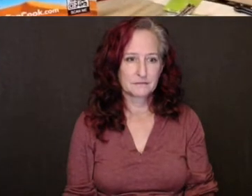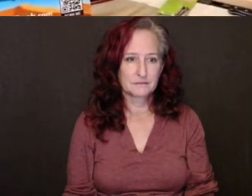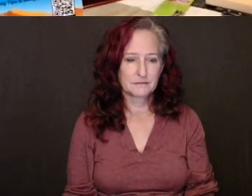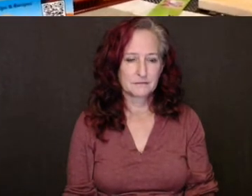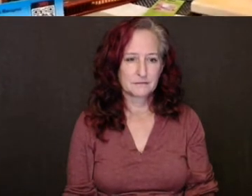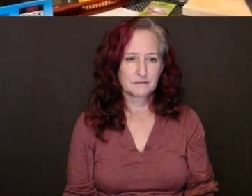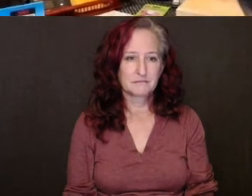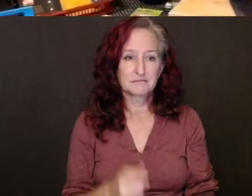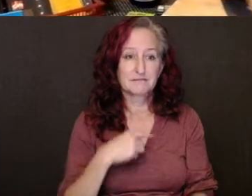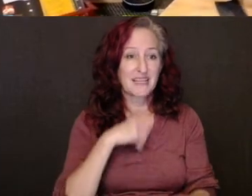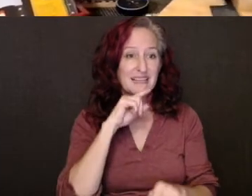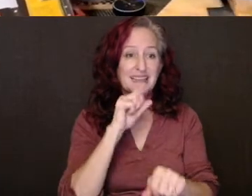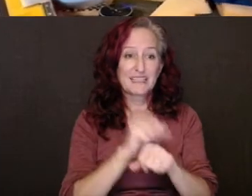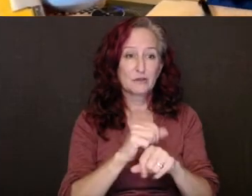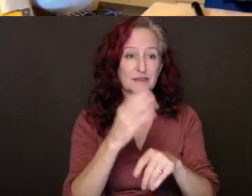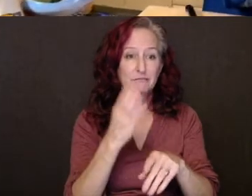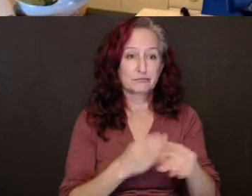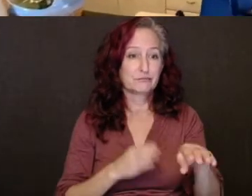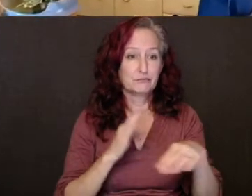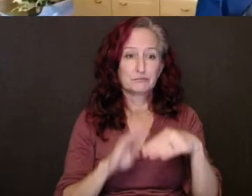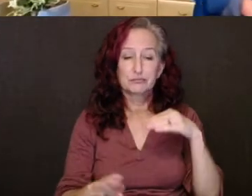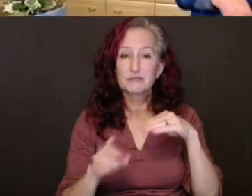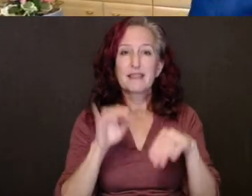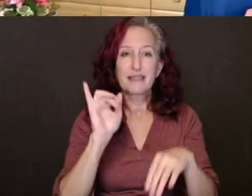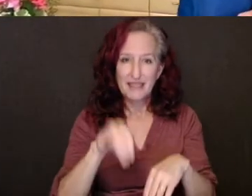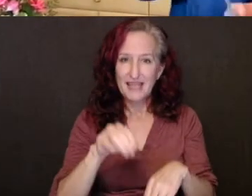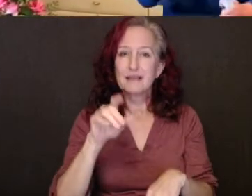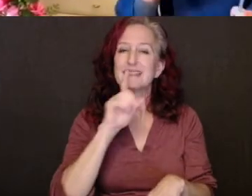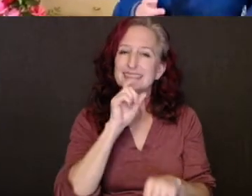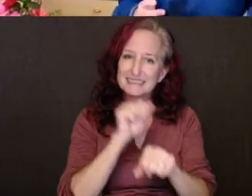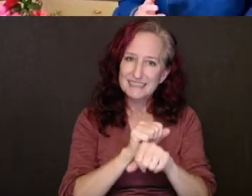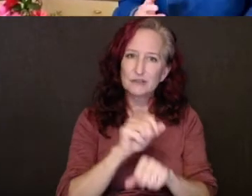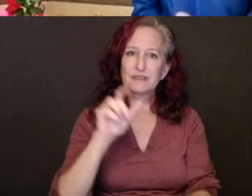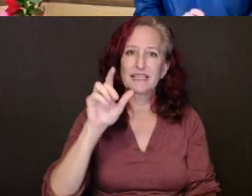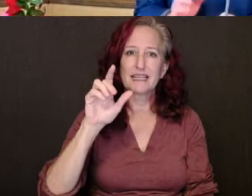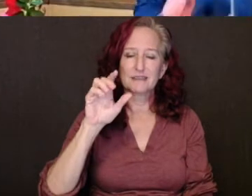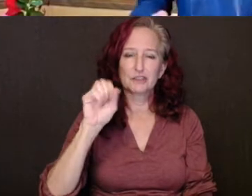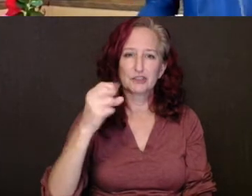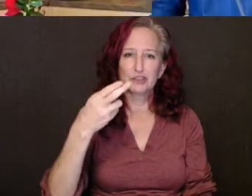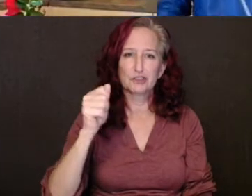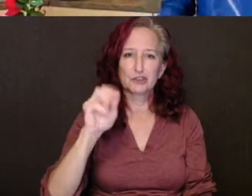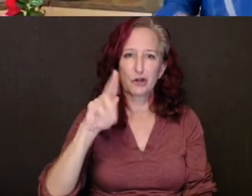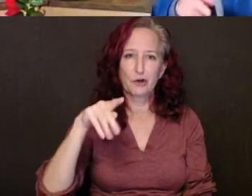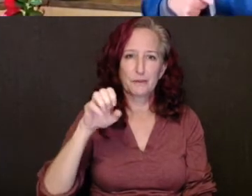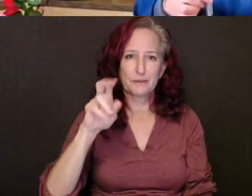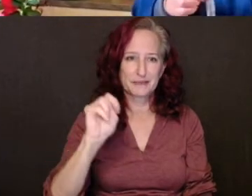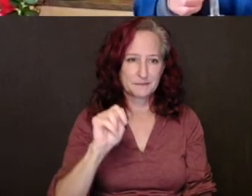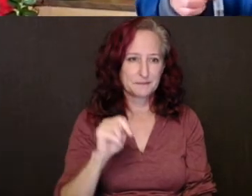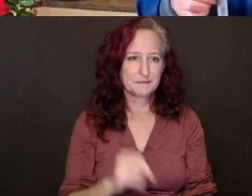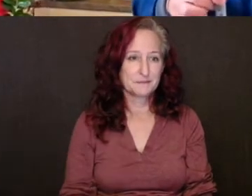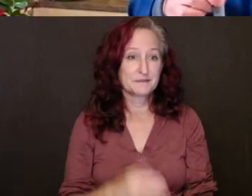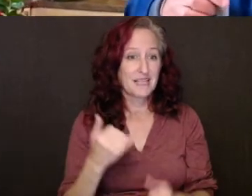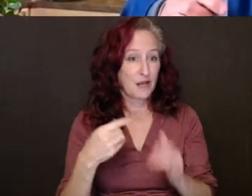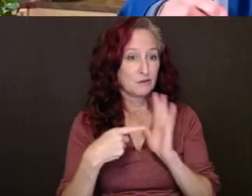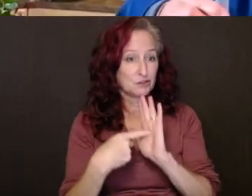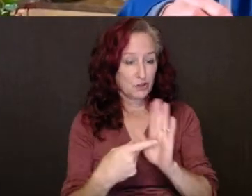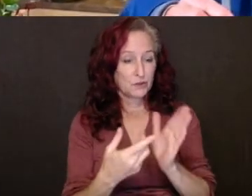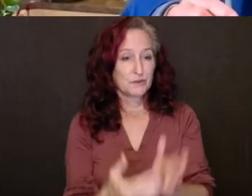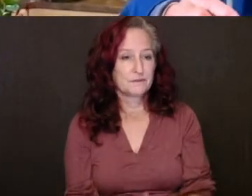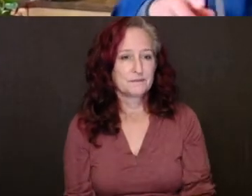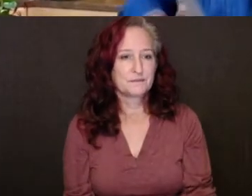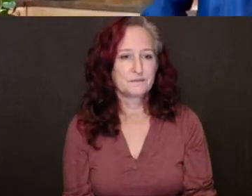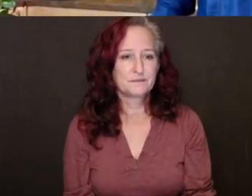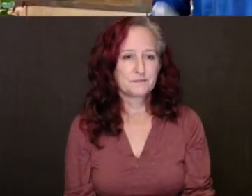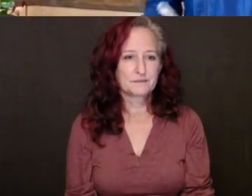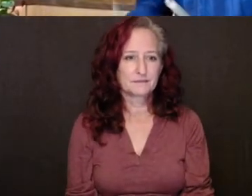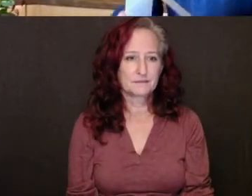is round, and it's steel. It does not really sharpen your knife. It only hone your knife. But this is diamond. Look at that.